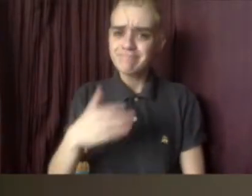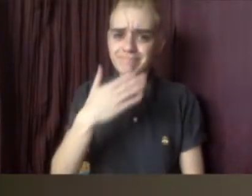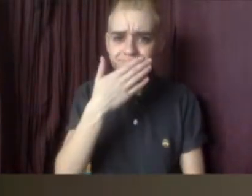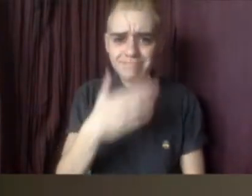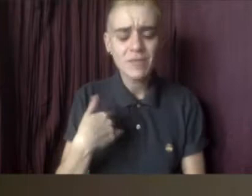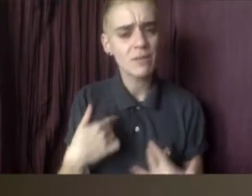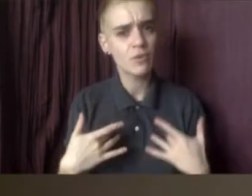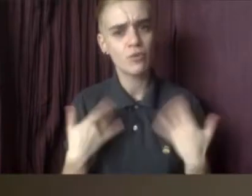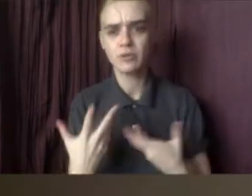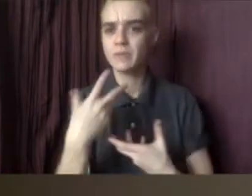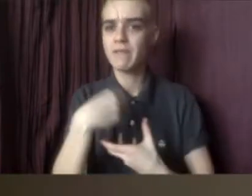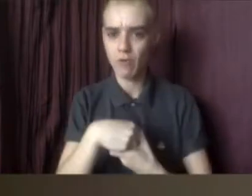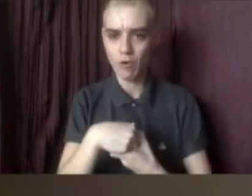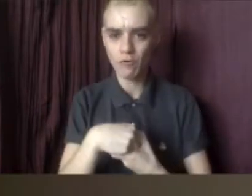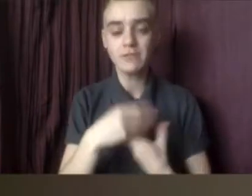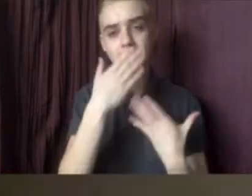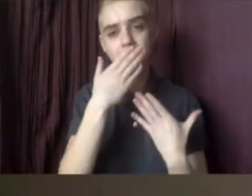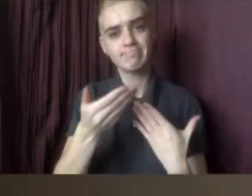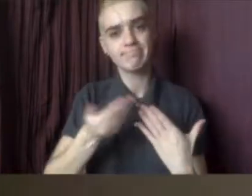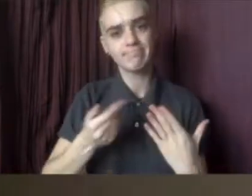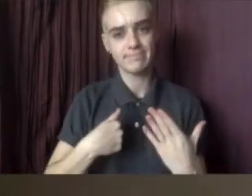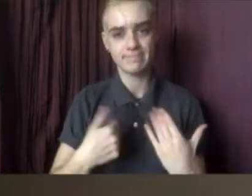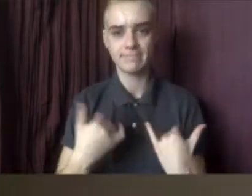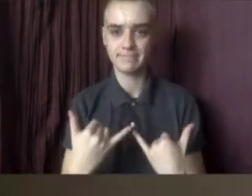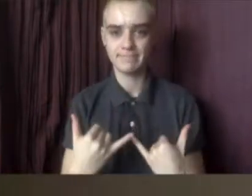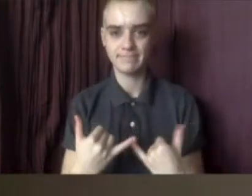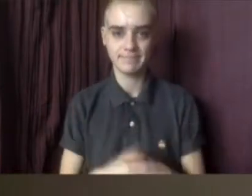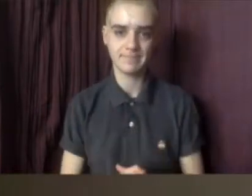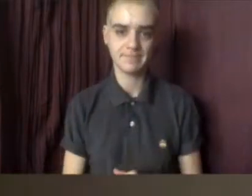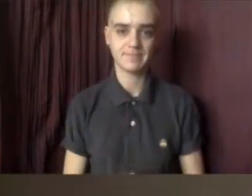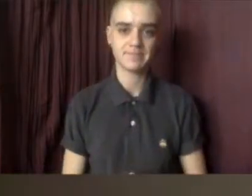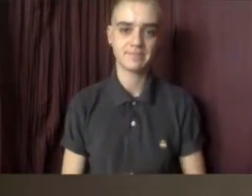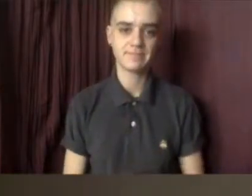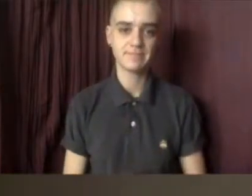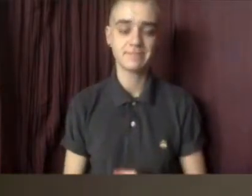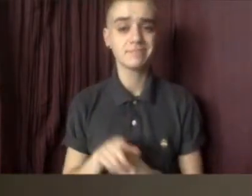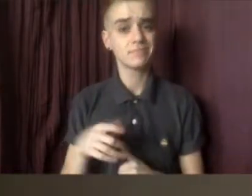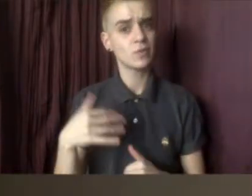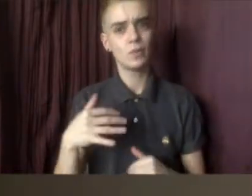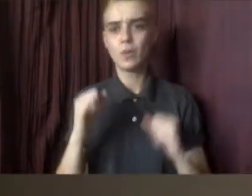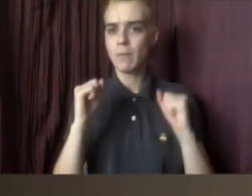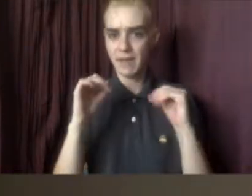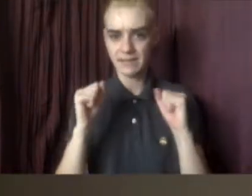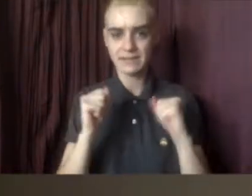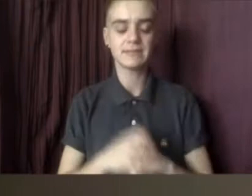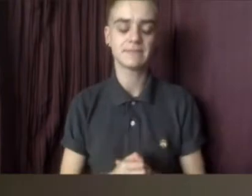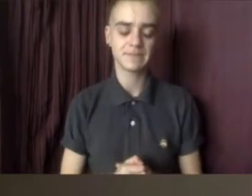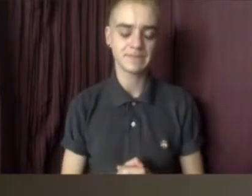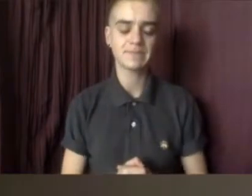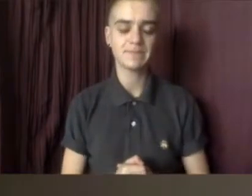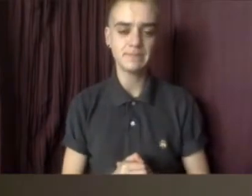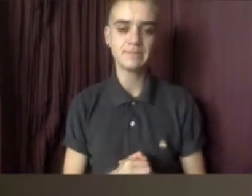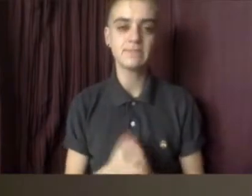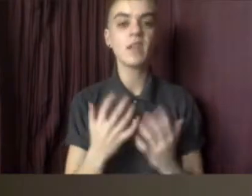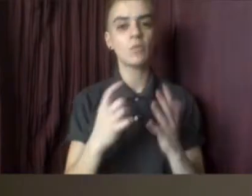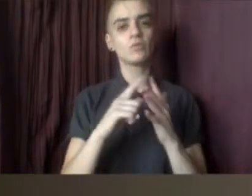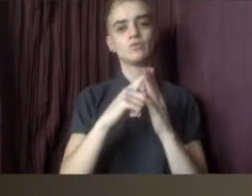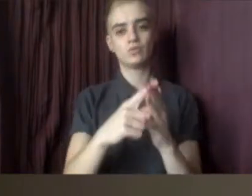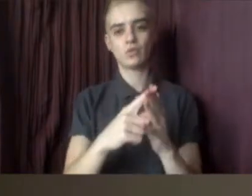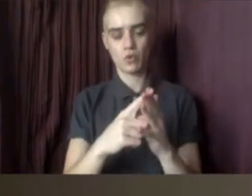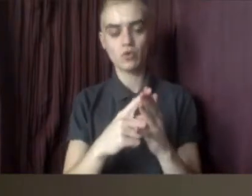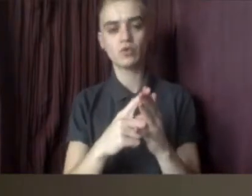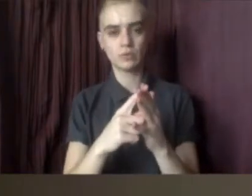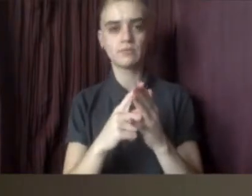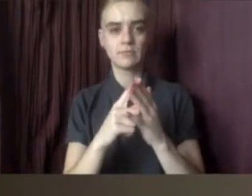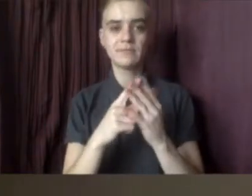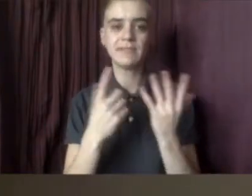group, and talk about the fact that for more than 50 years, most of the people on this call, including myself,